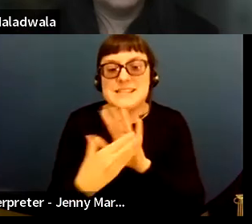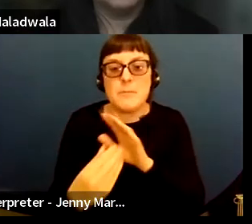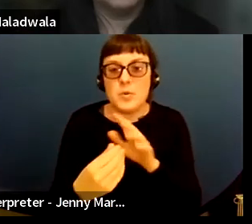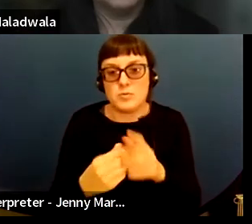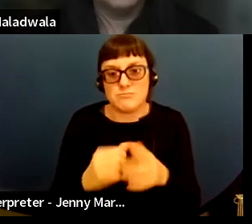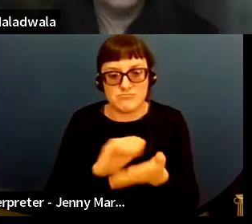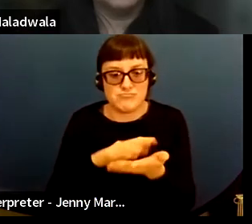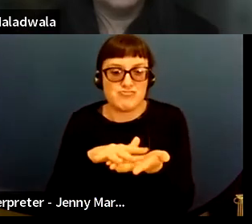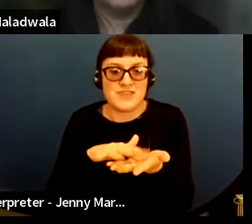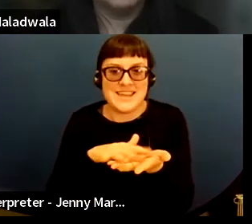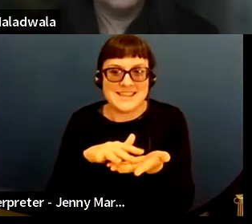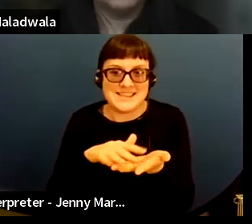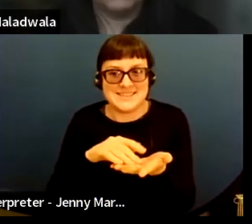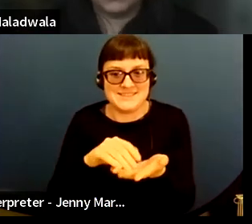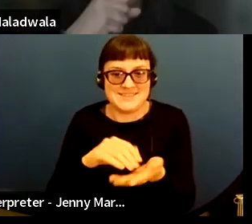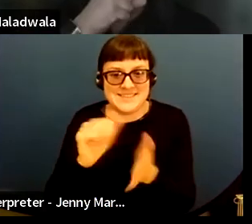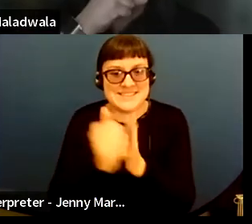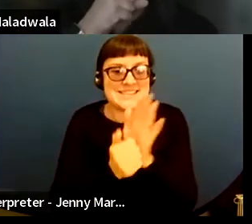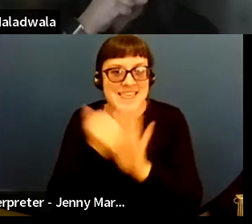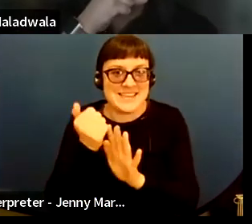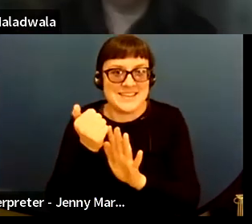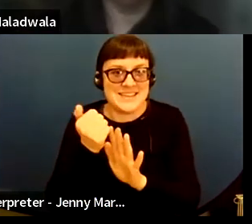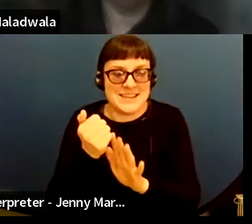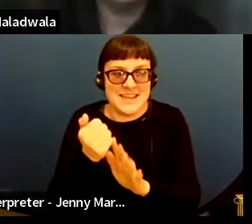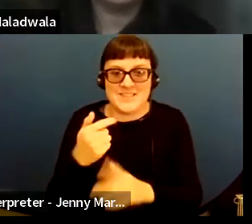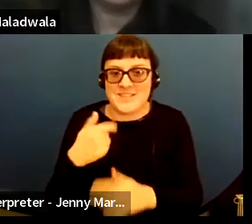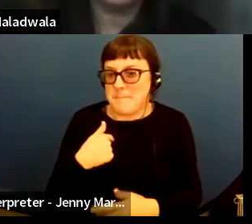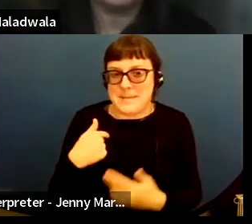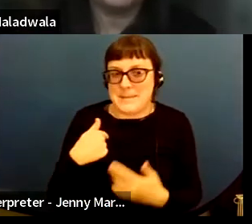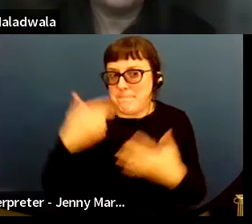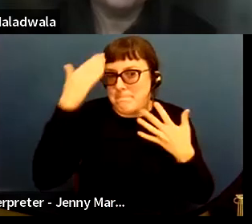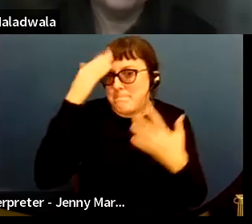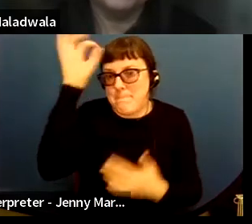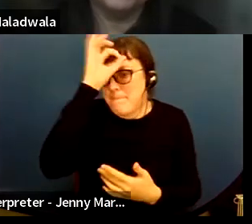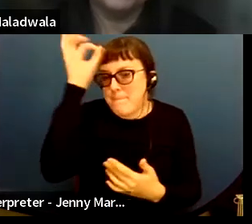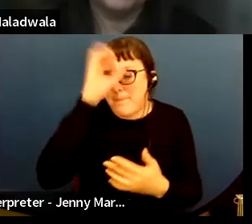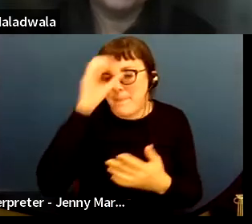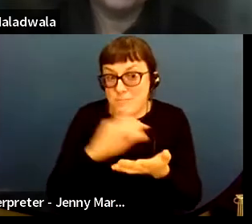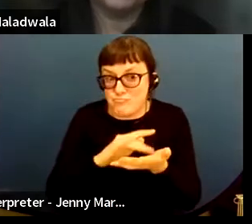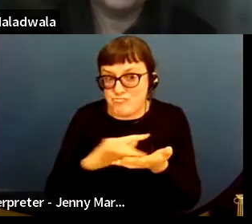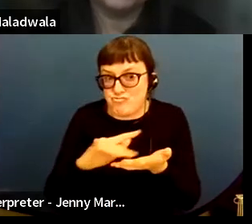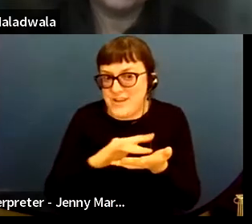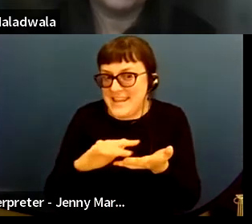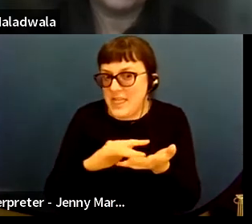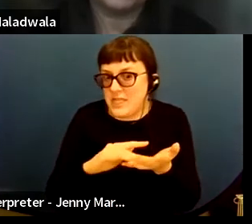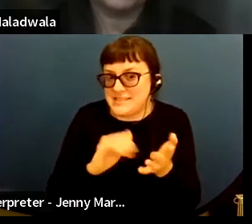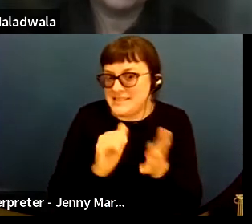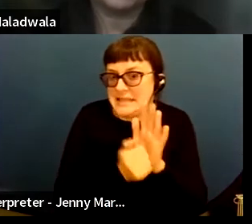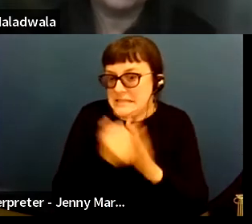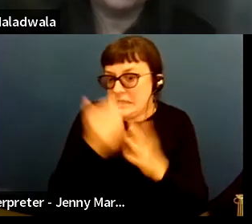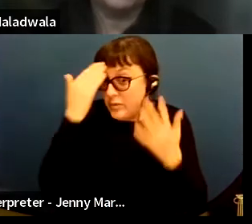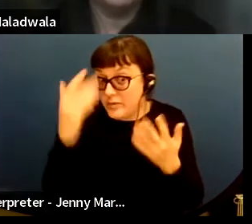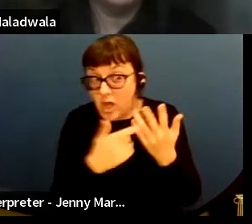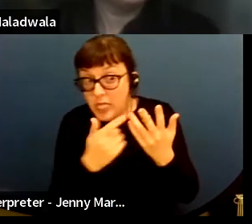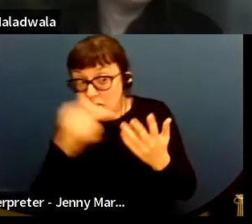example. I'm afraid I don't know anything about Braille literacy, but I'm wondering if anybody else does. I